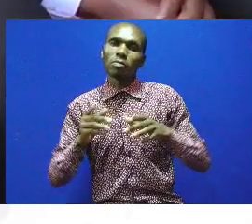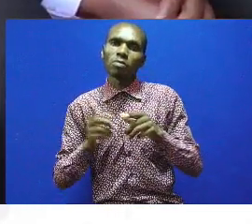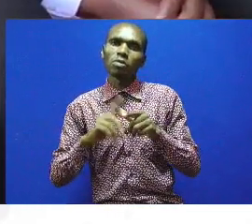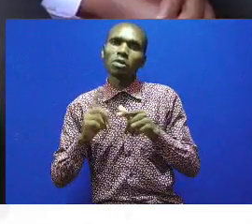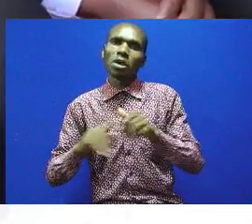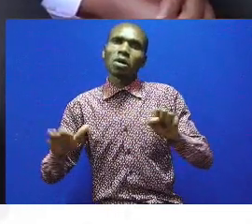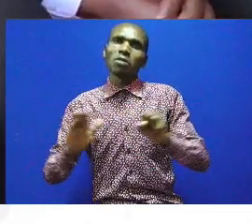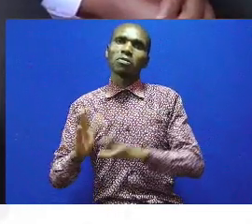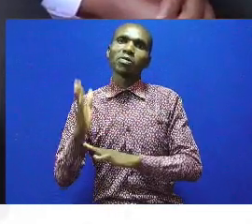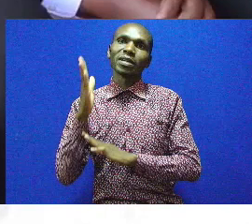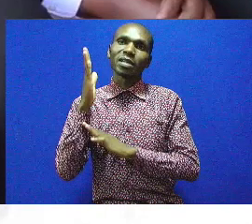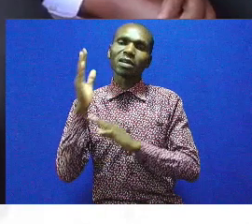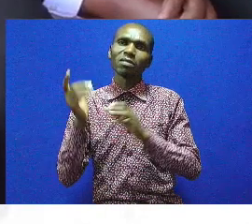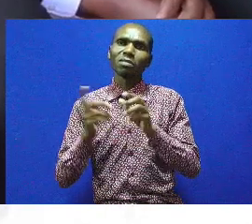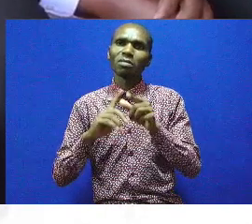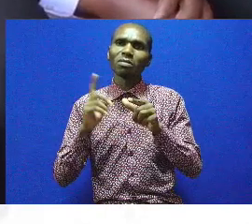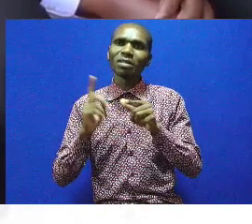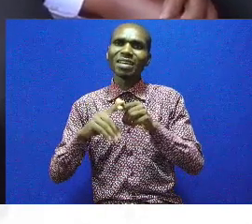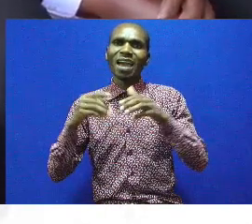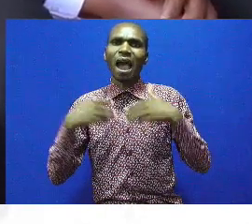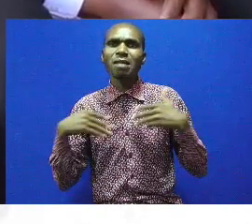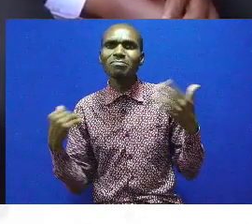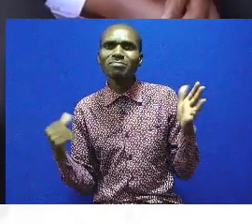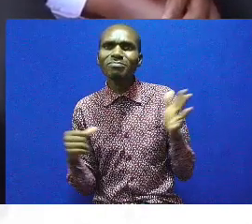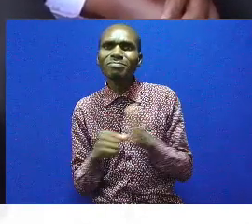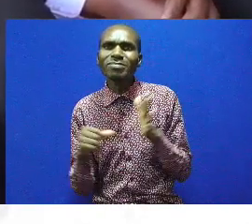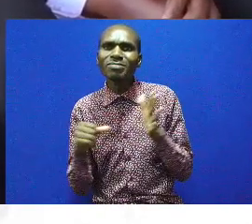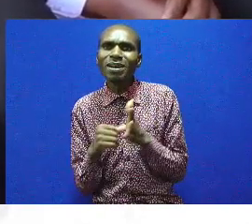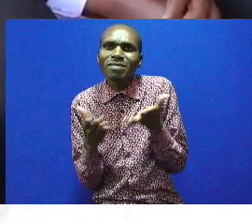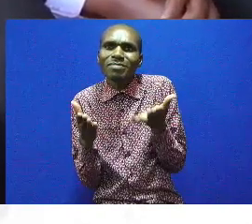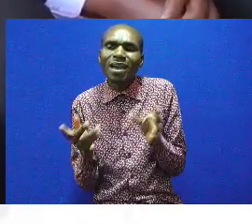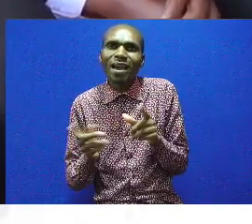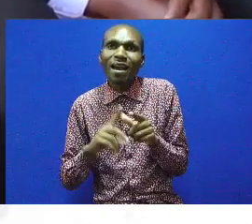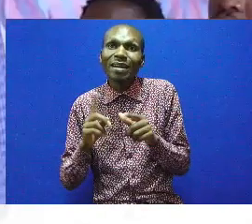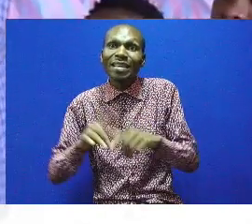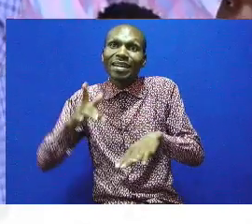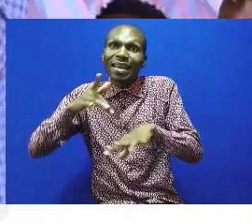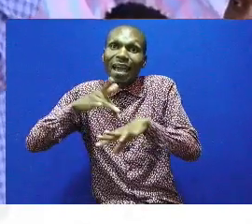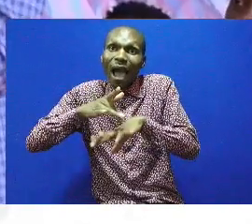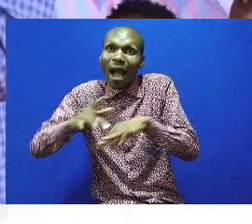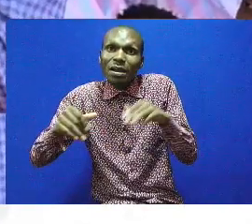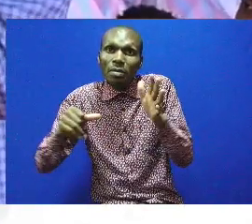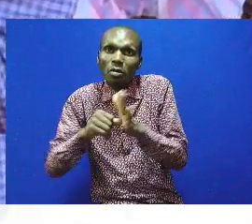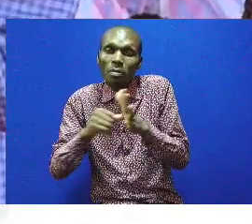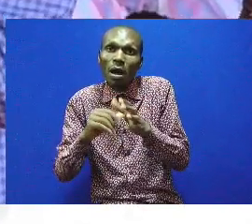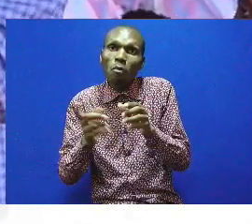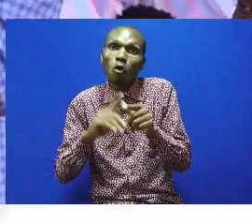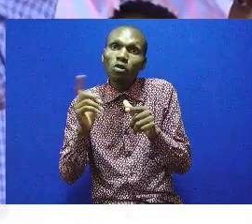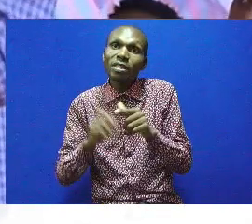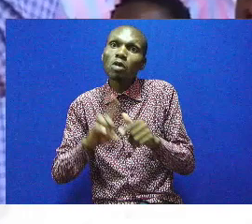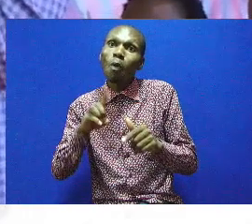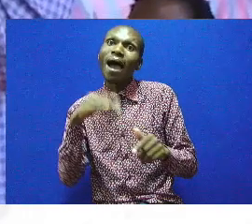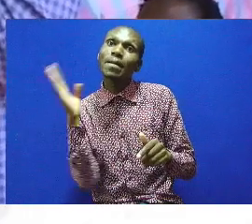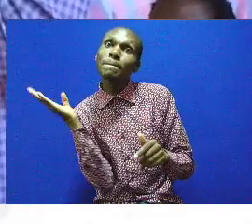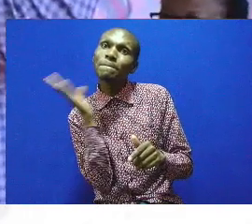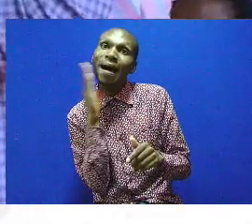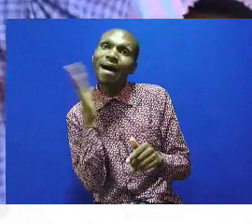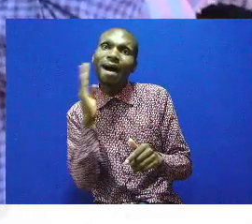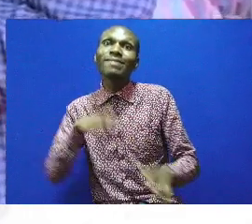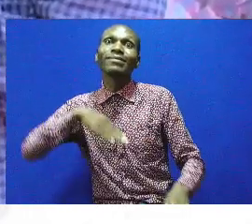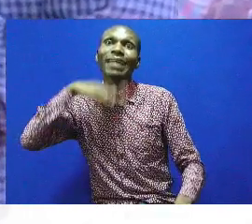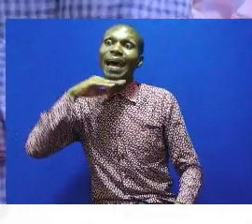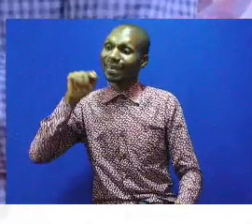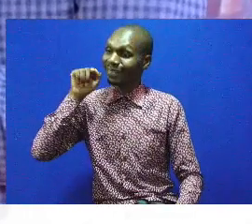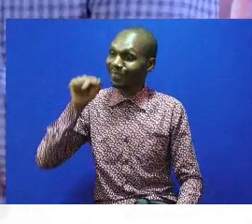ni gobogendrete kororekana koba omochando asege korekia bwango igani go omoswati anyara goitwa asensemo ya